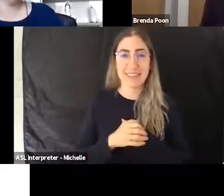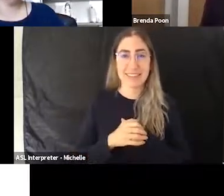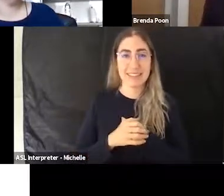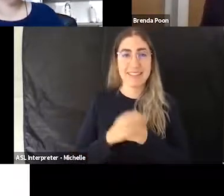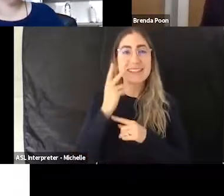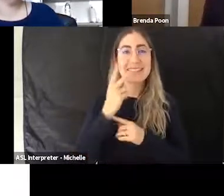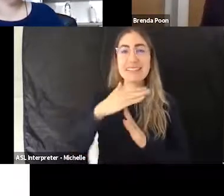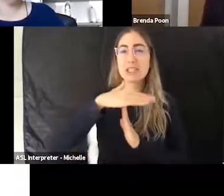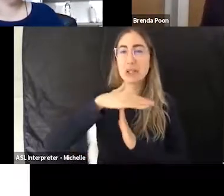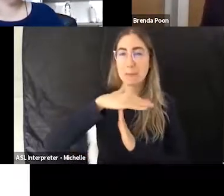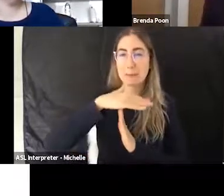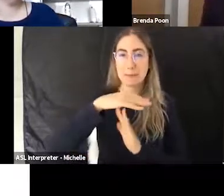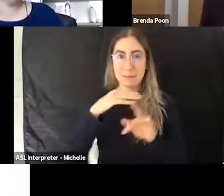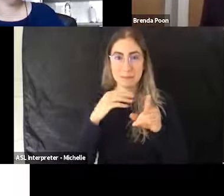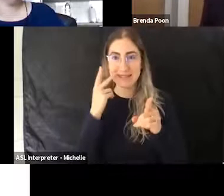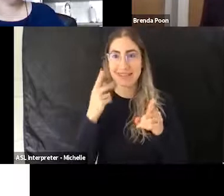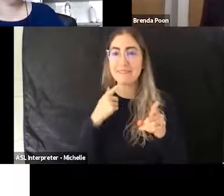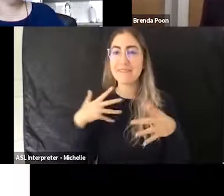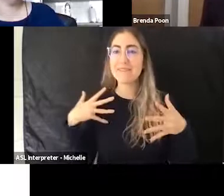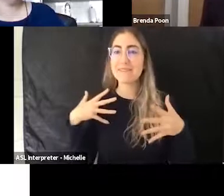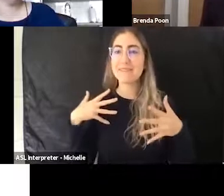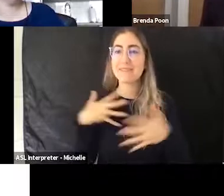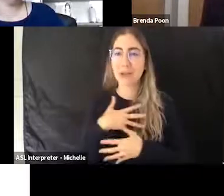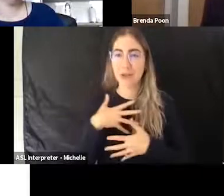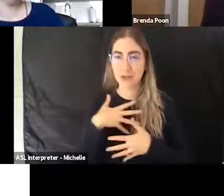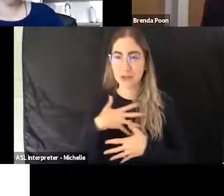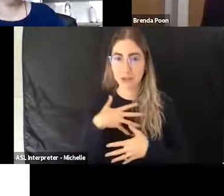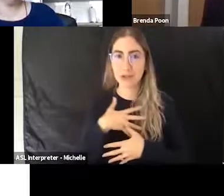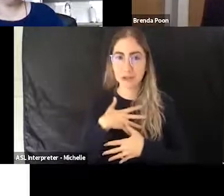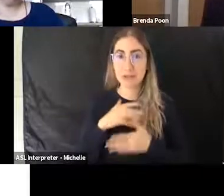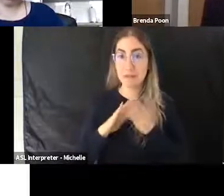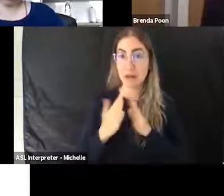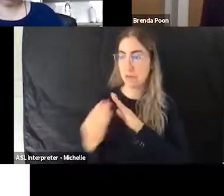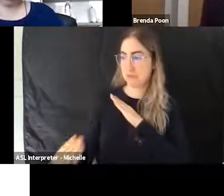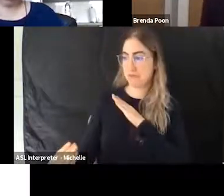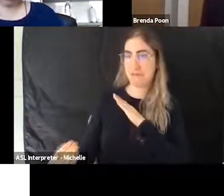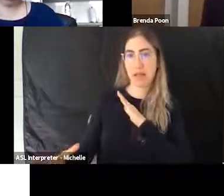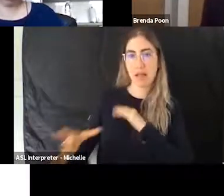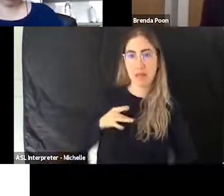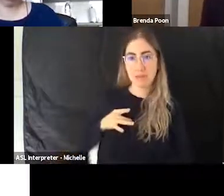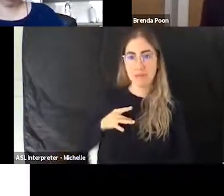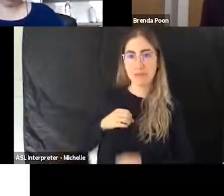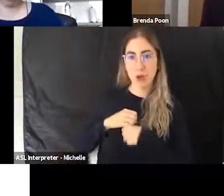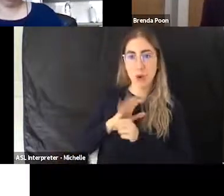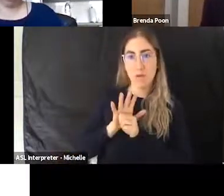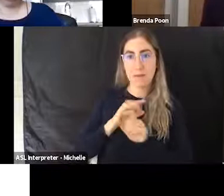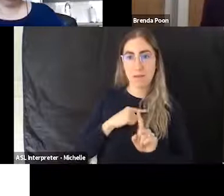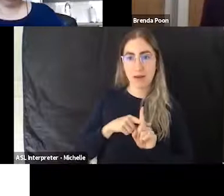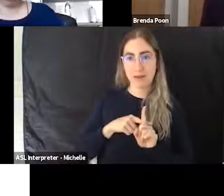the top theme, which is fear of becoming infected and just not feeling safe in that